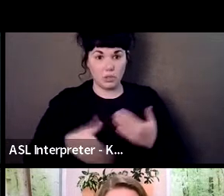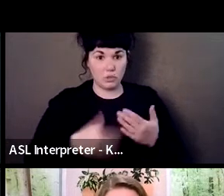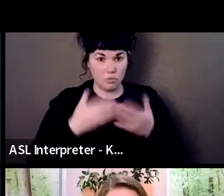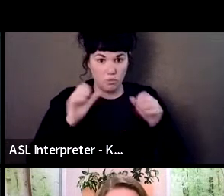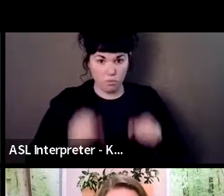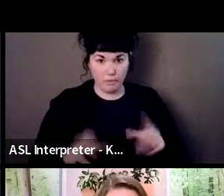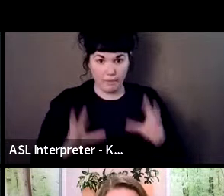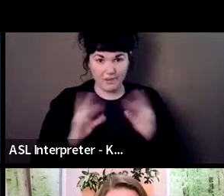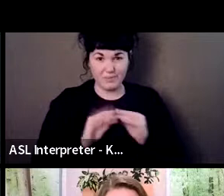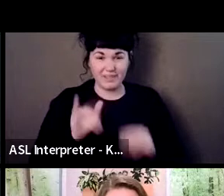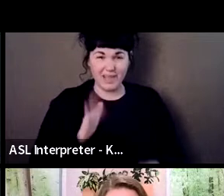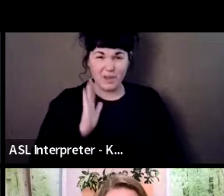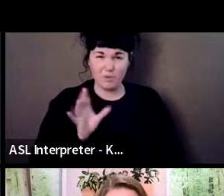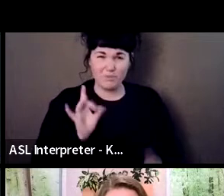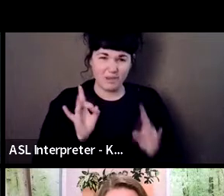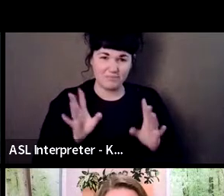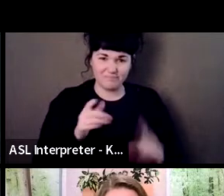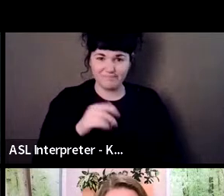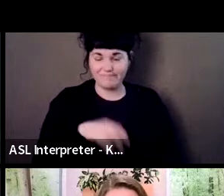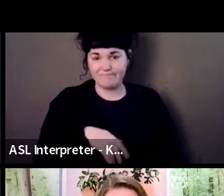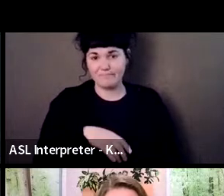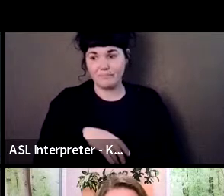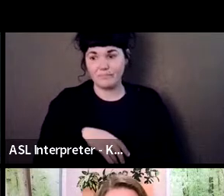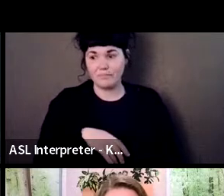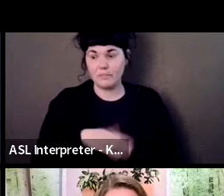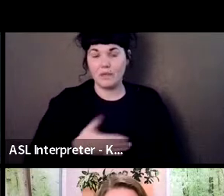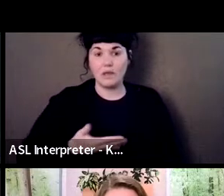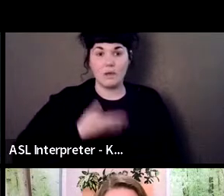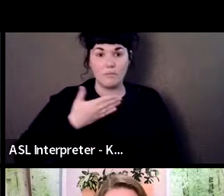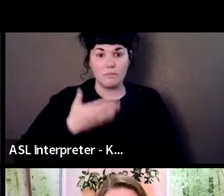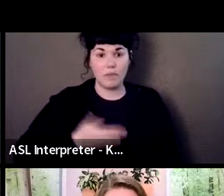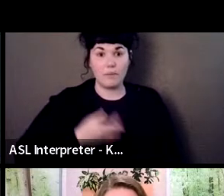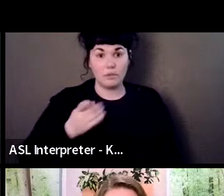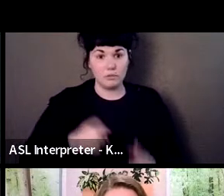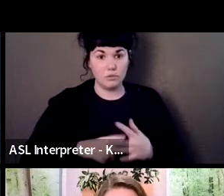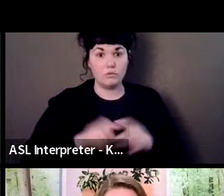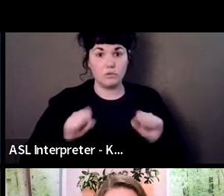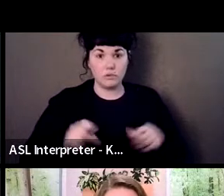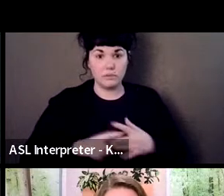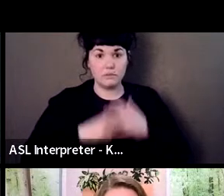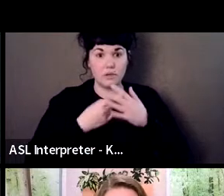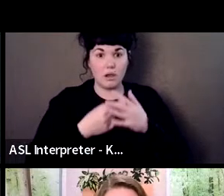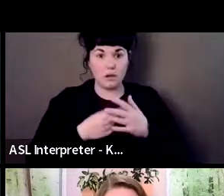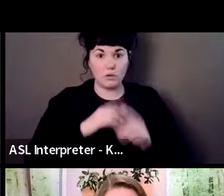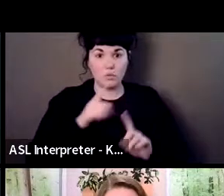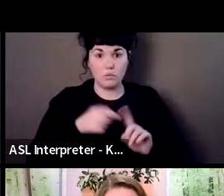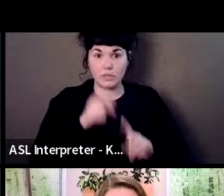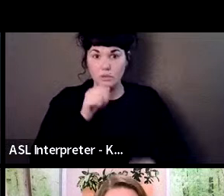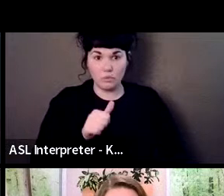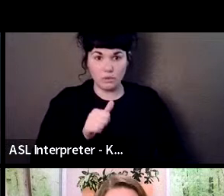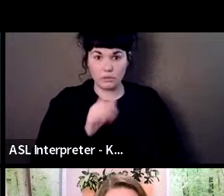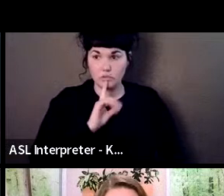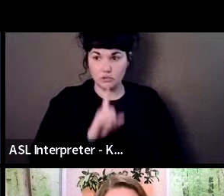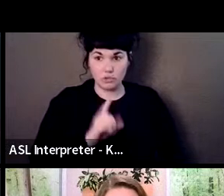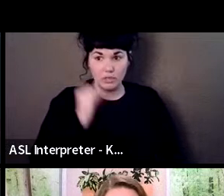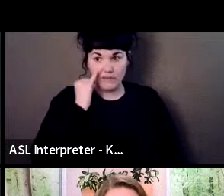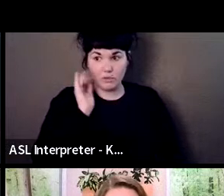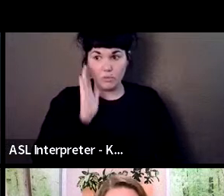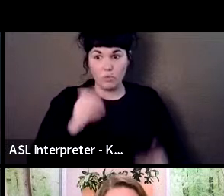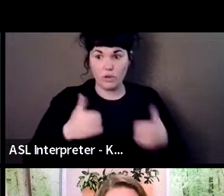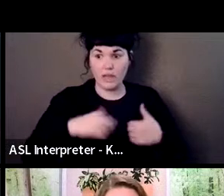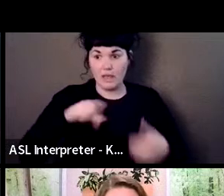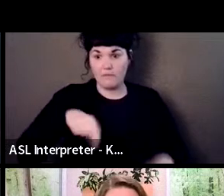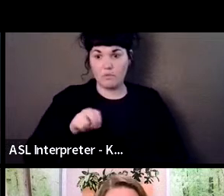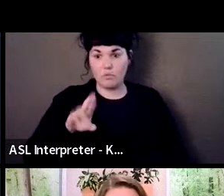you're able to get it going, even if you weren't sure there would be a quorum, you know, for to quote Mr. Brady, out of respect for the public